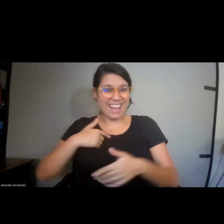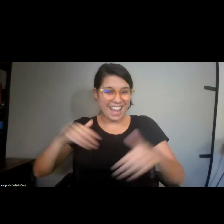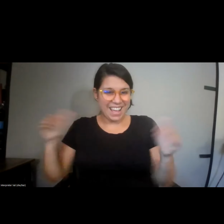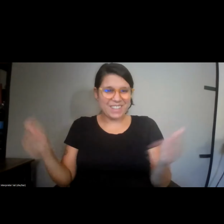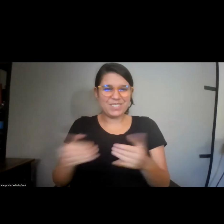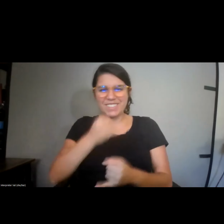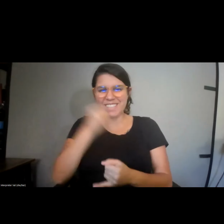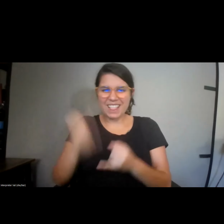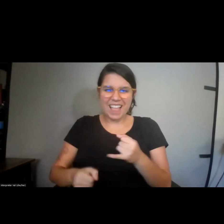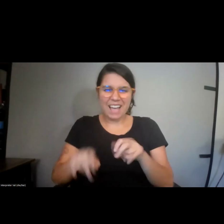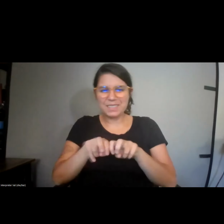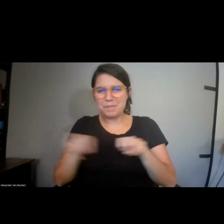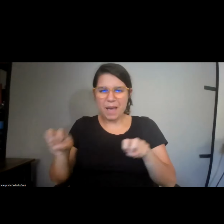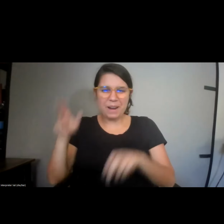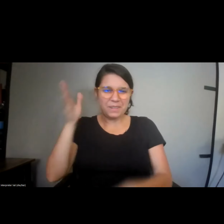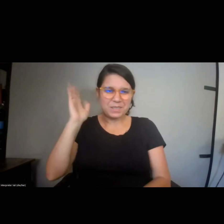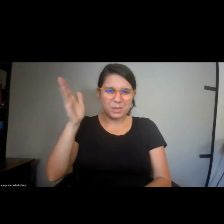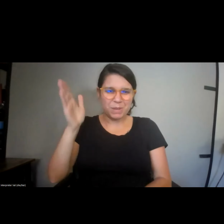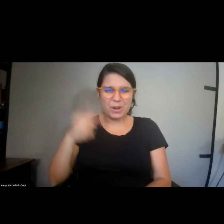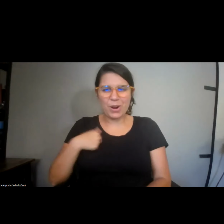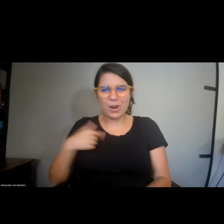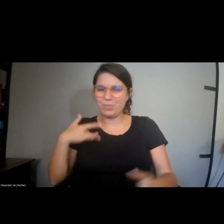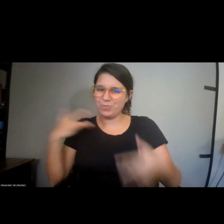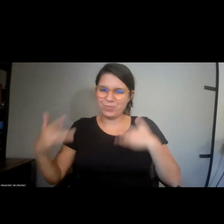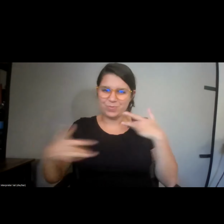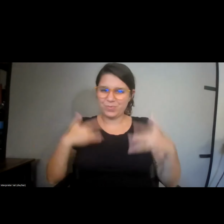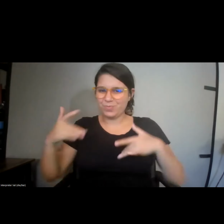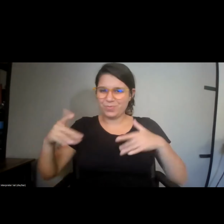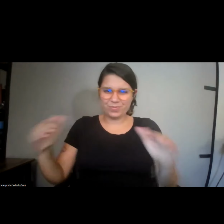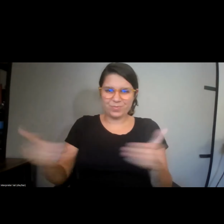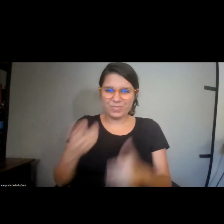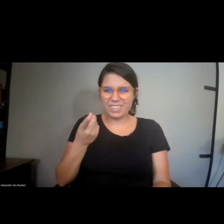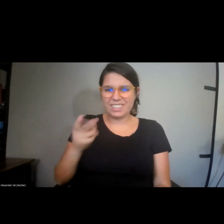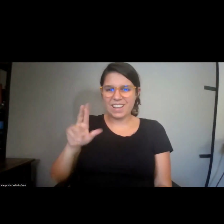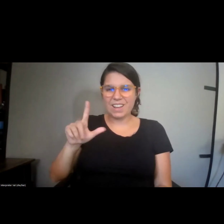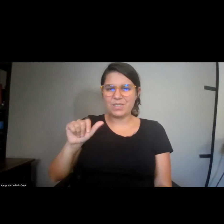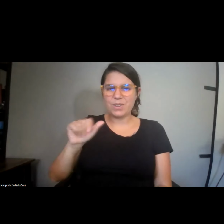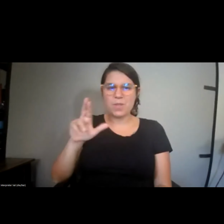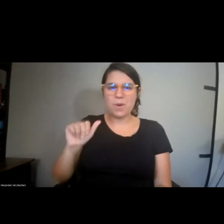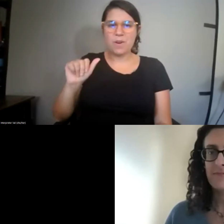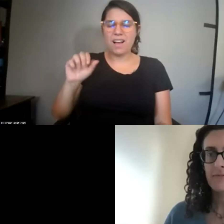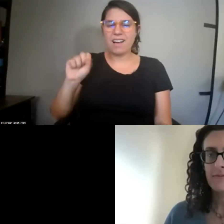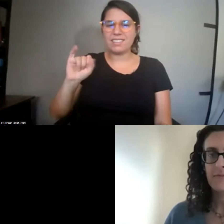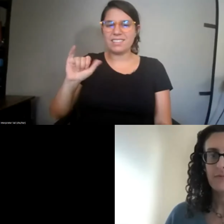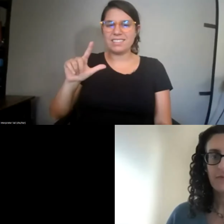last panelist for the day, and I'm so excited to introduce Dr. Laura Silverman,